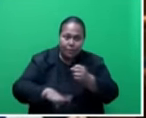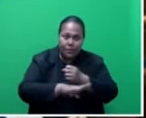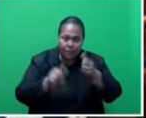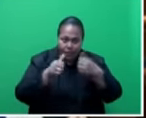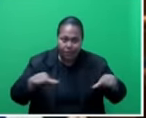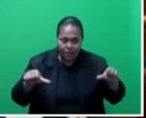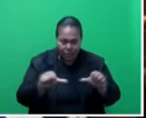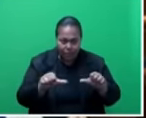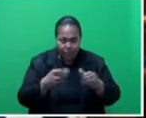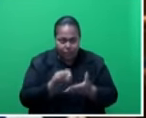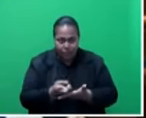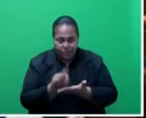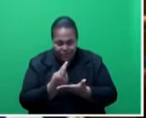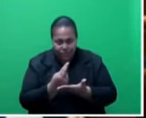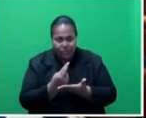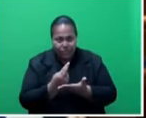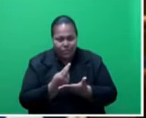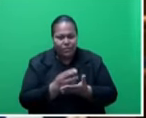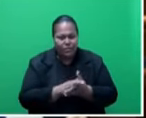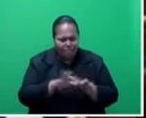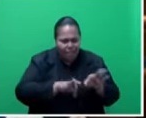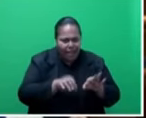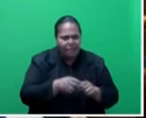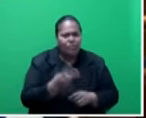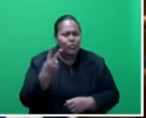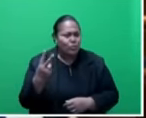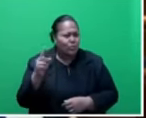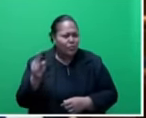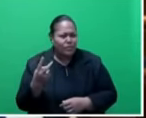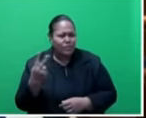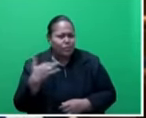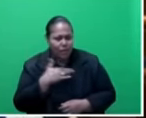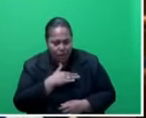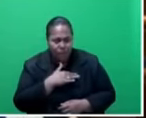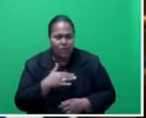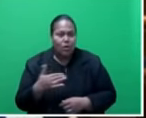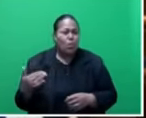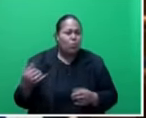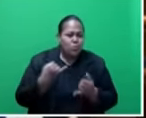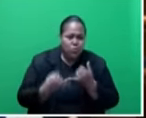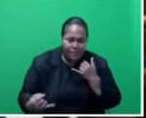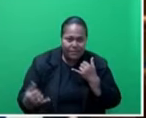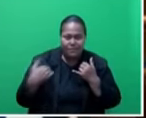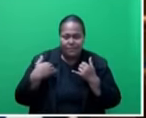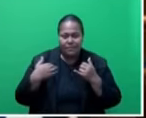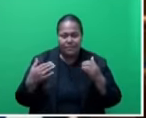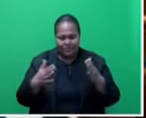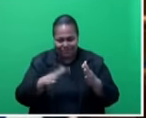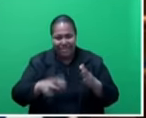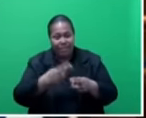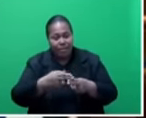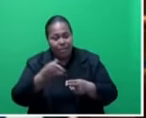rehabilitation kit for 2,200 most vulnerable affected farm households, and 1,100